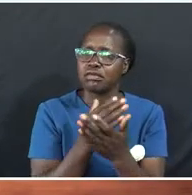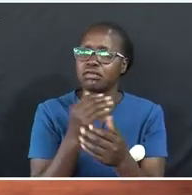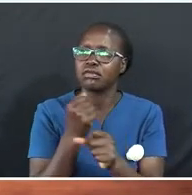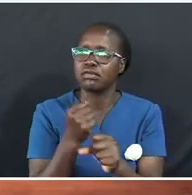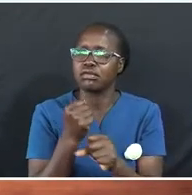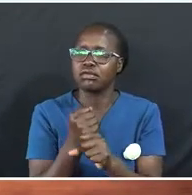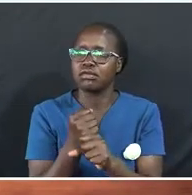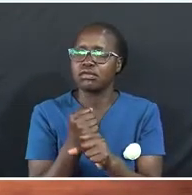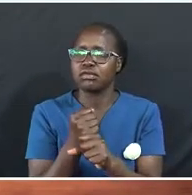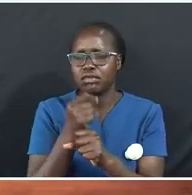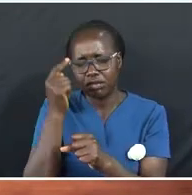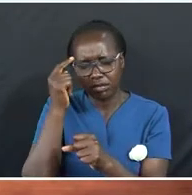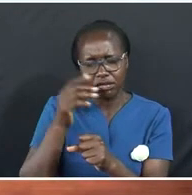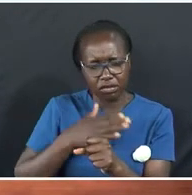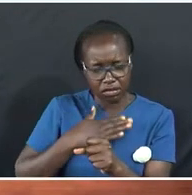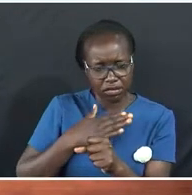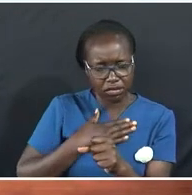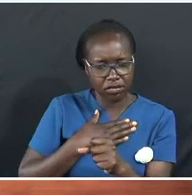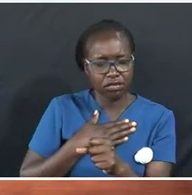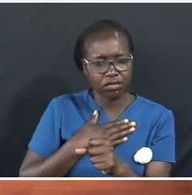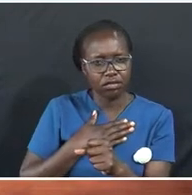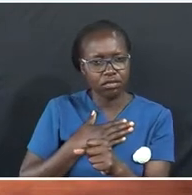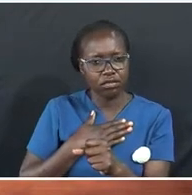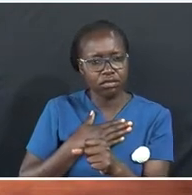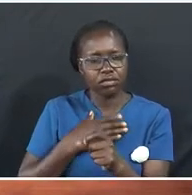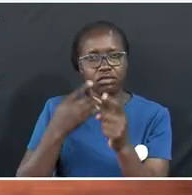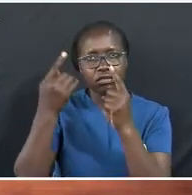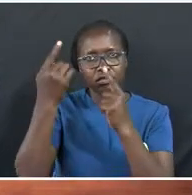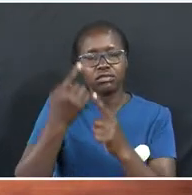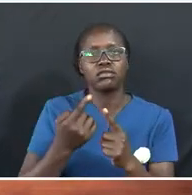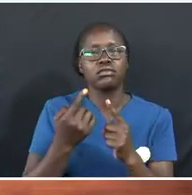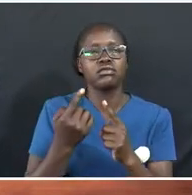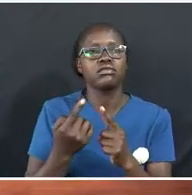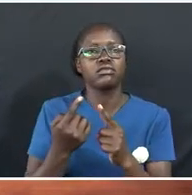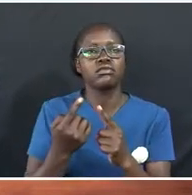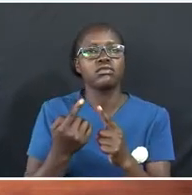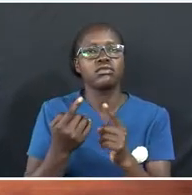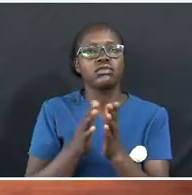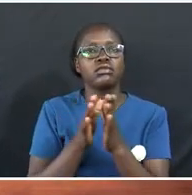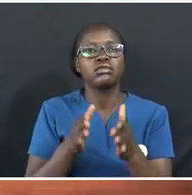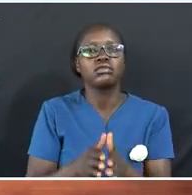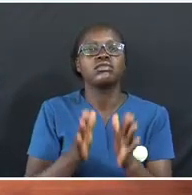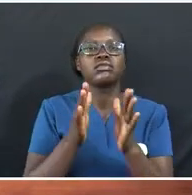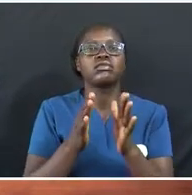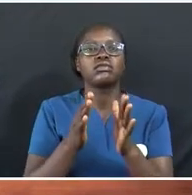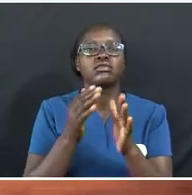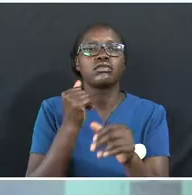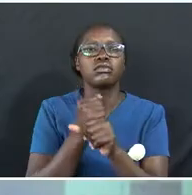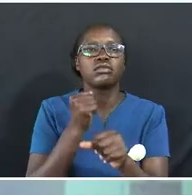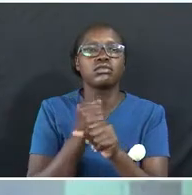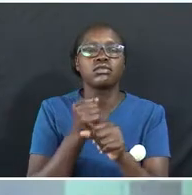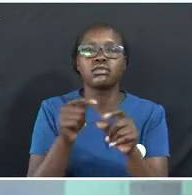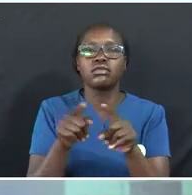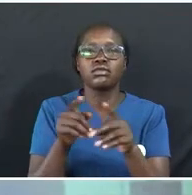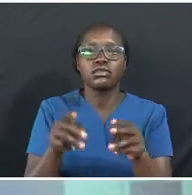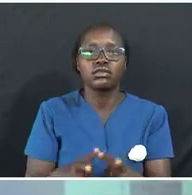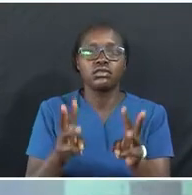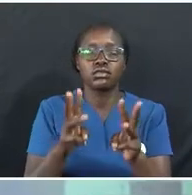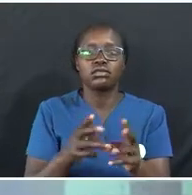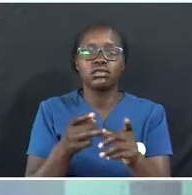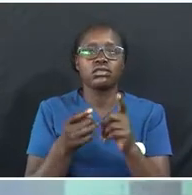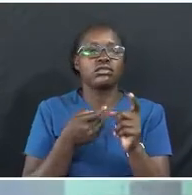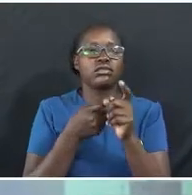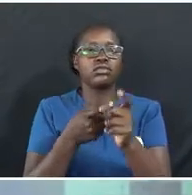some job for me and on my behalf. I am coming. And the way you have worked is the way I am going to reward